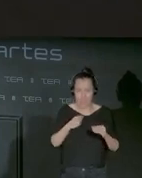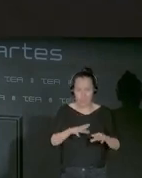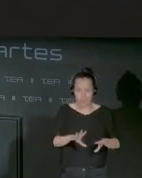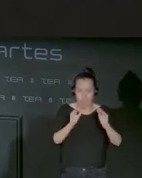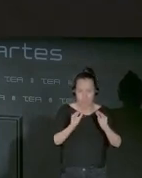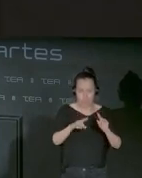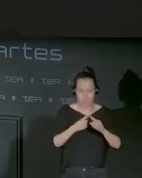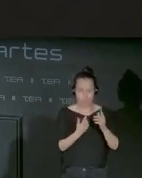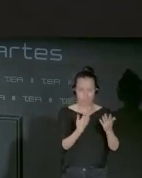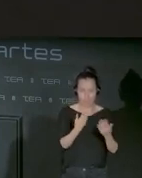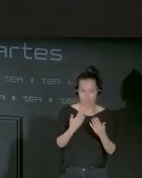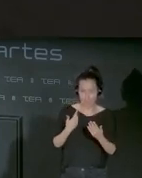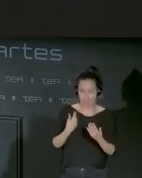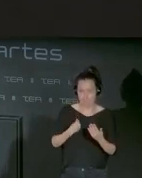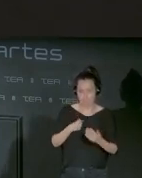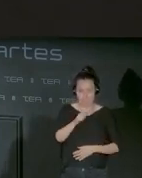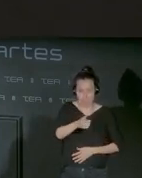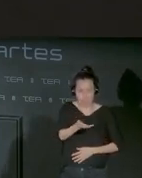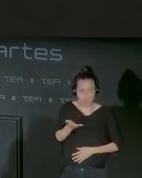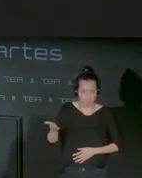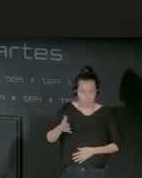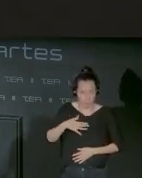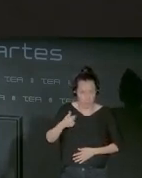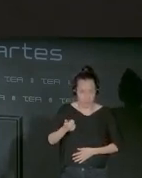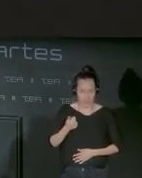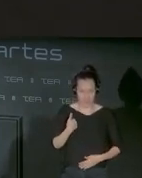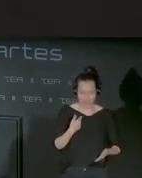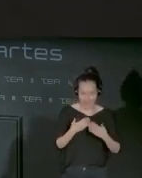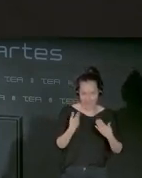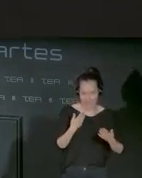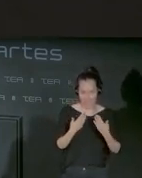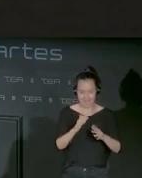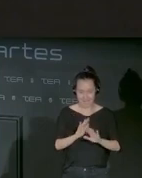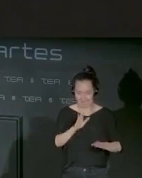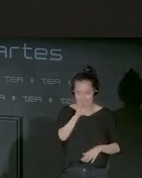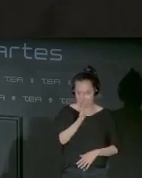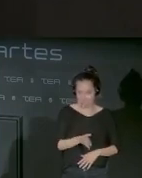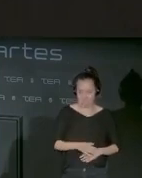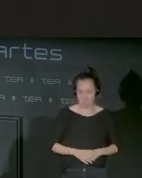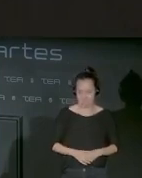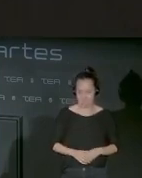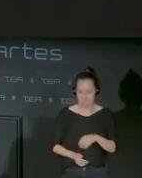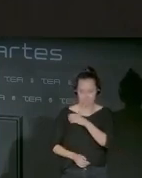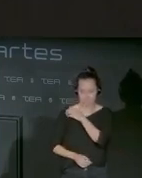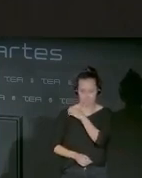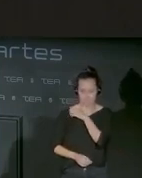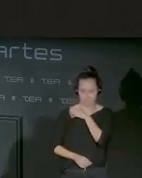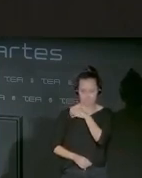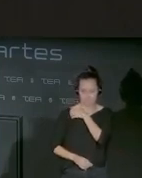lingo that we use and that we're used to. But for them, it's often I don't want to say Chinese because that might be insensitive,